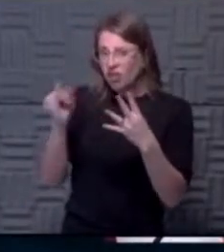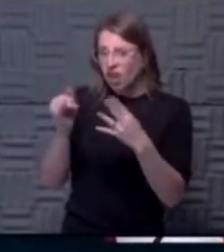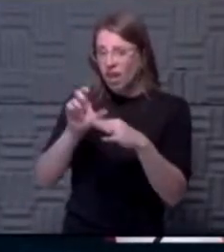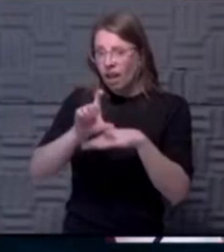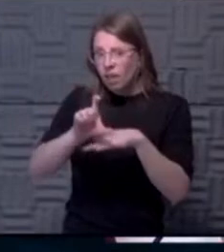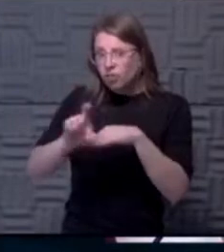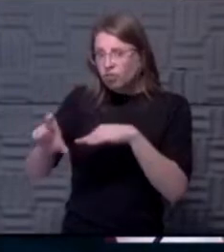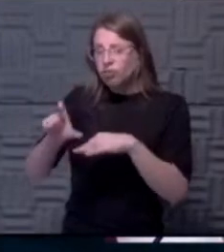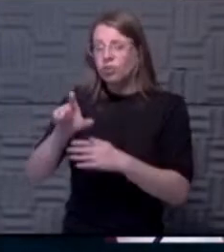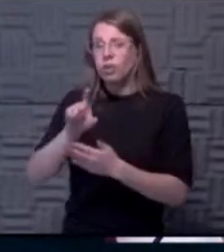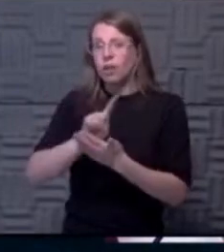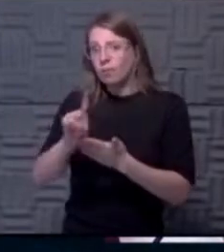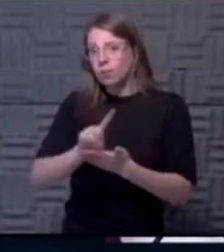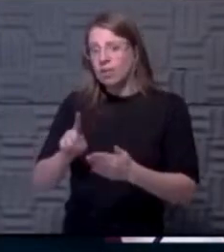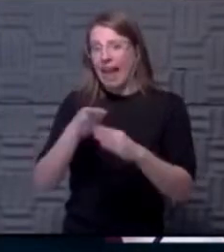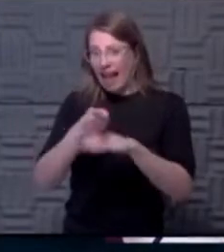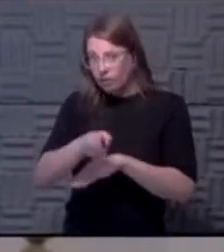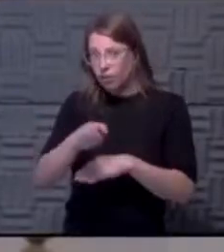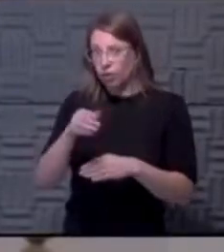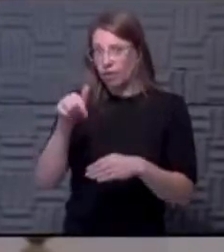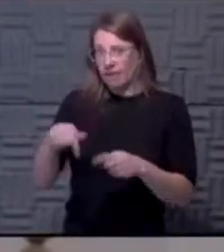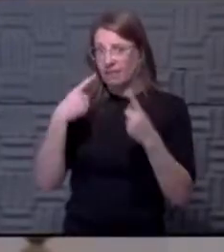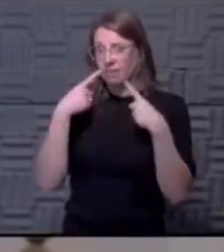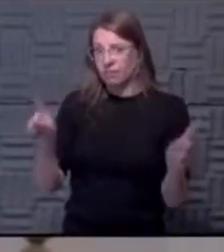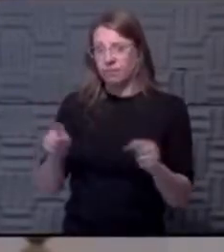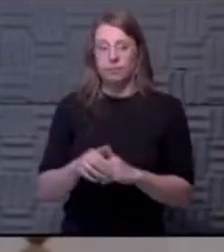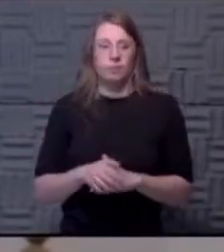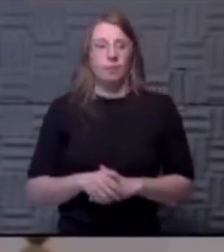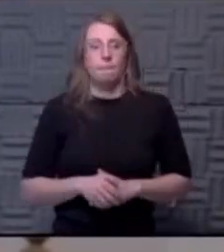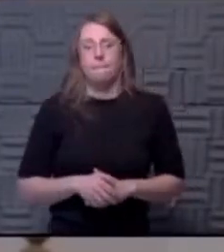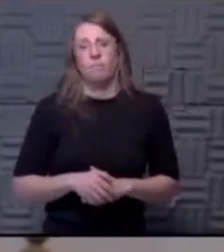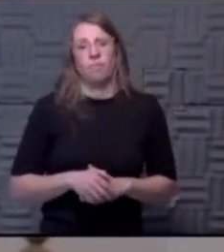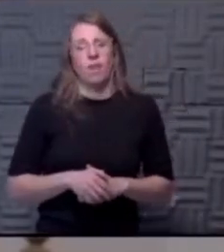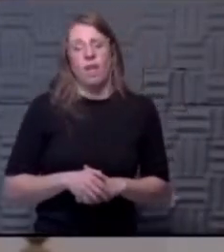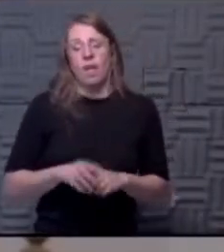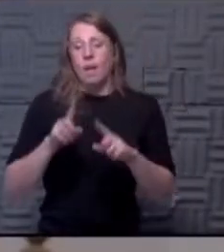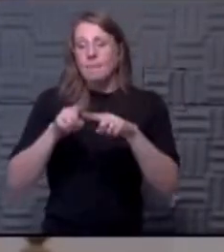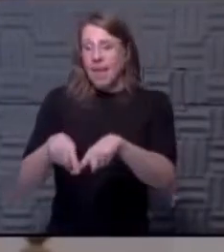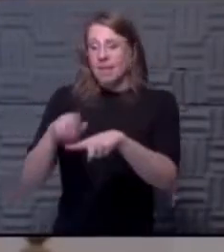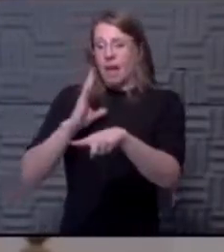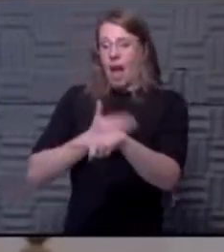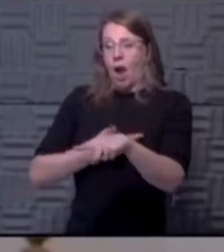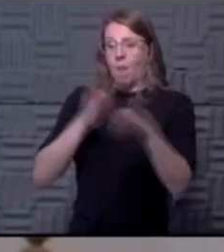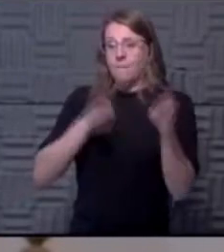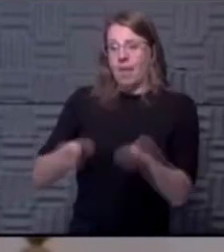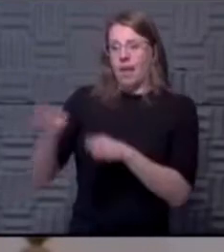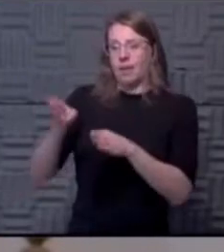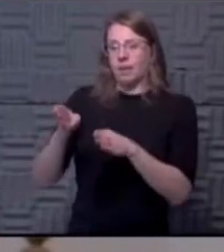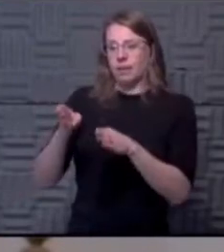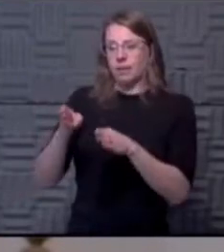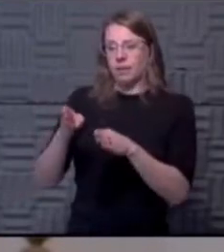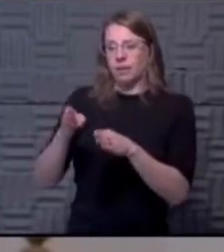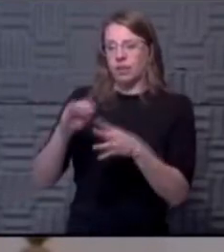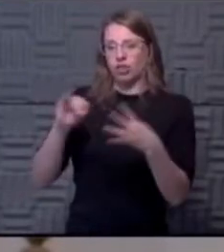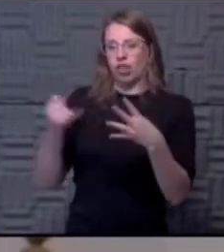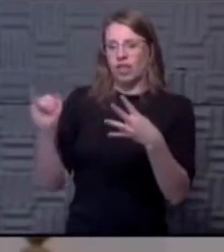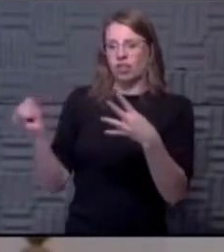allocation on a weekly basis after this? We're not basing any of our planning on a continued high amount of